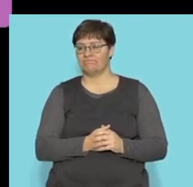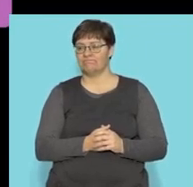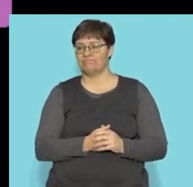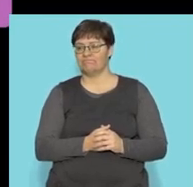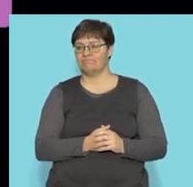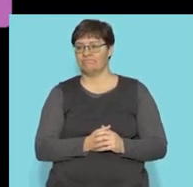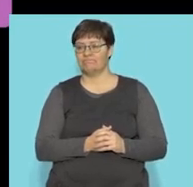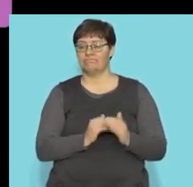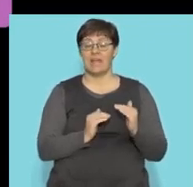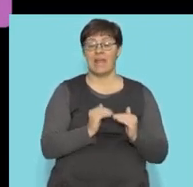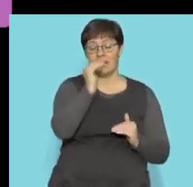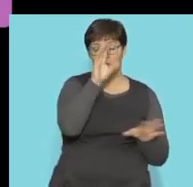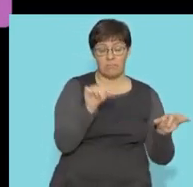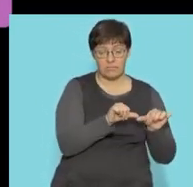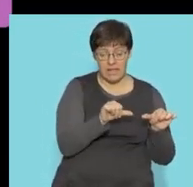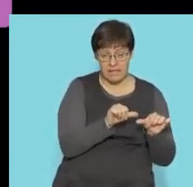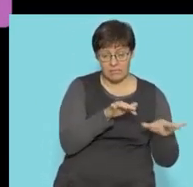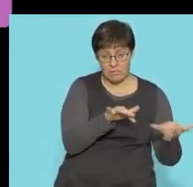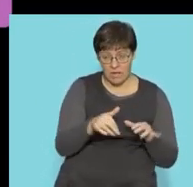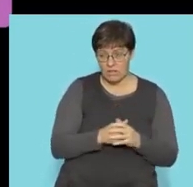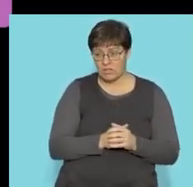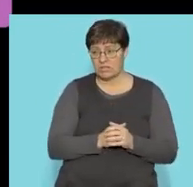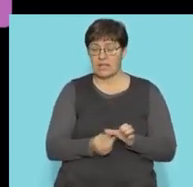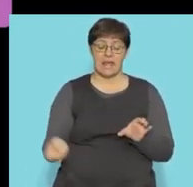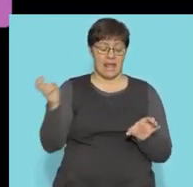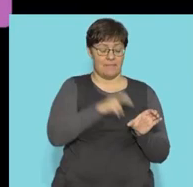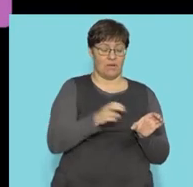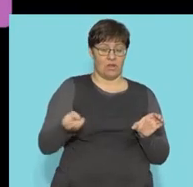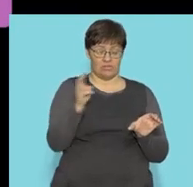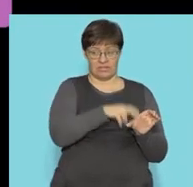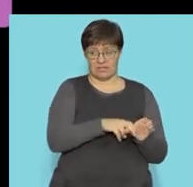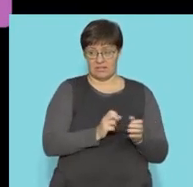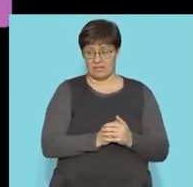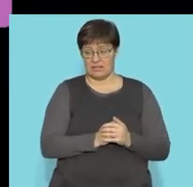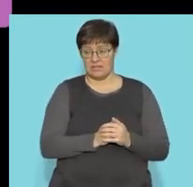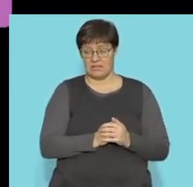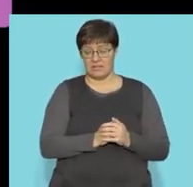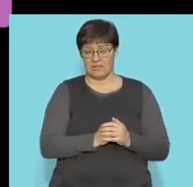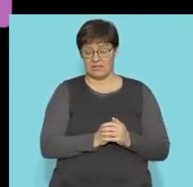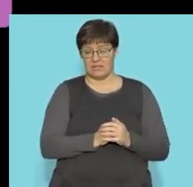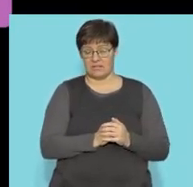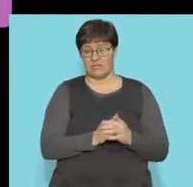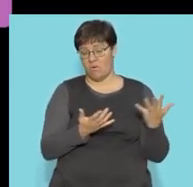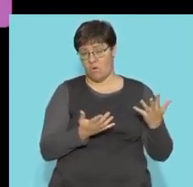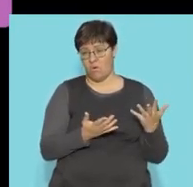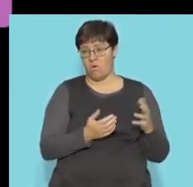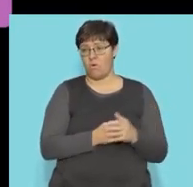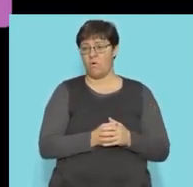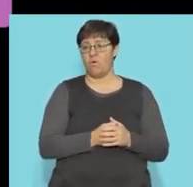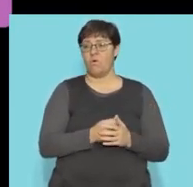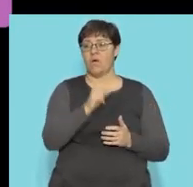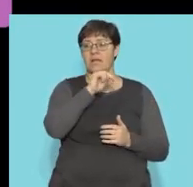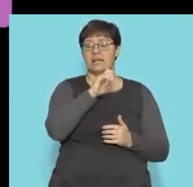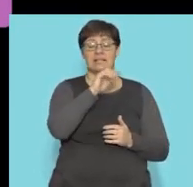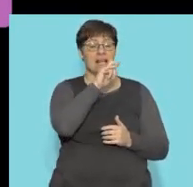Increase in population size, immigration, or natality, but natality wasn't